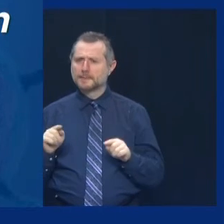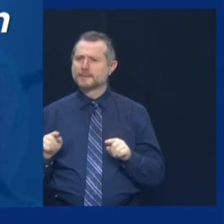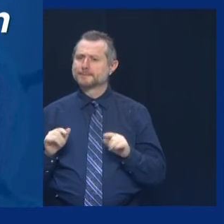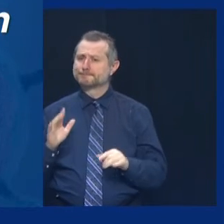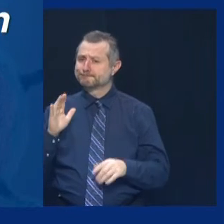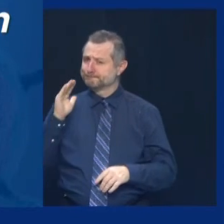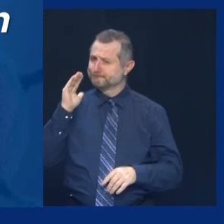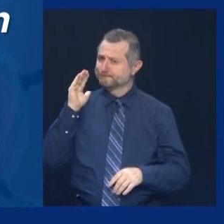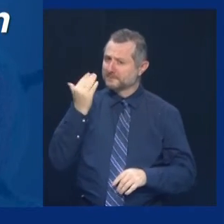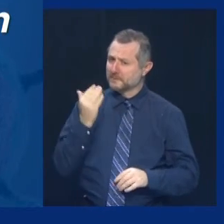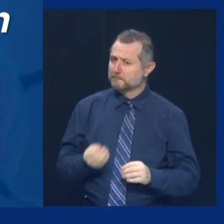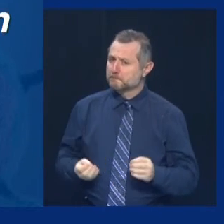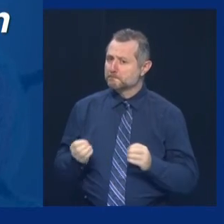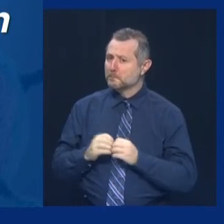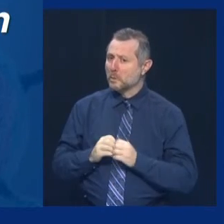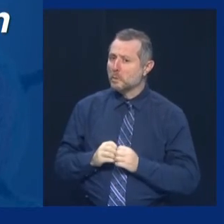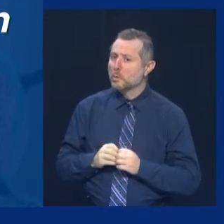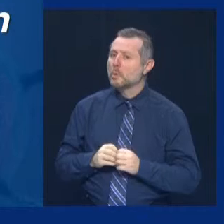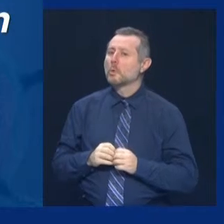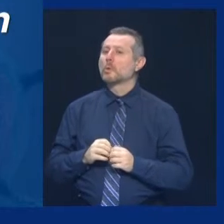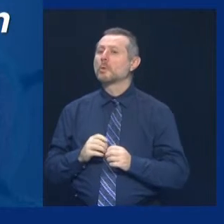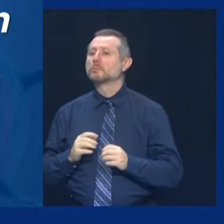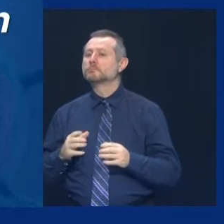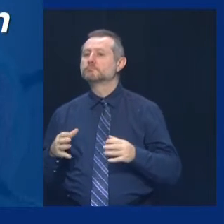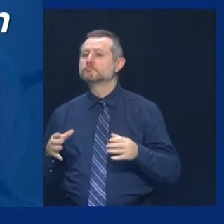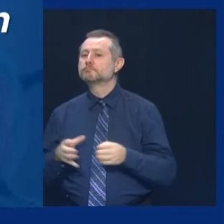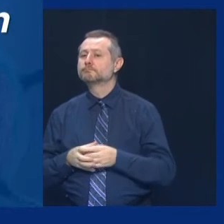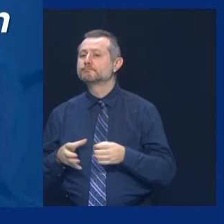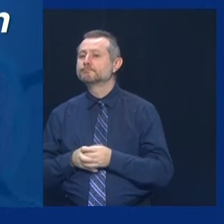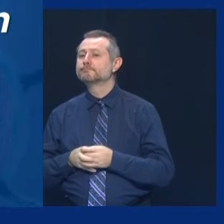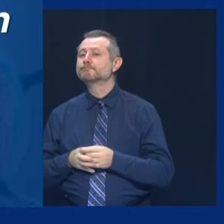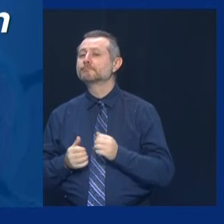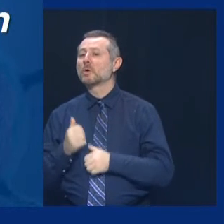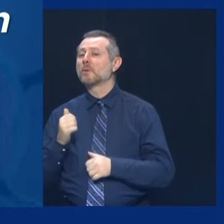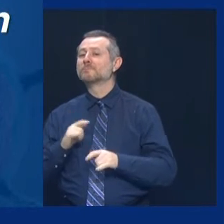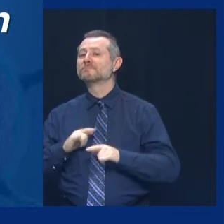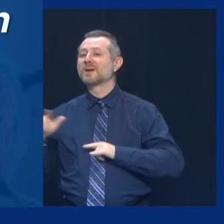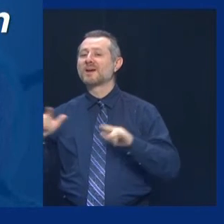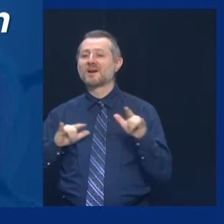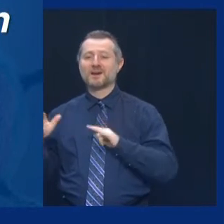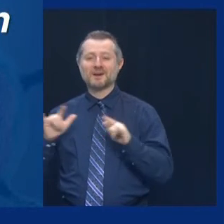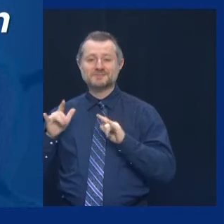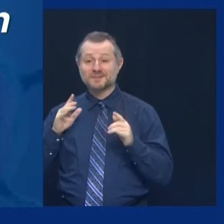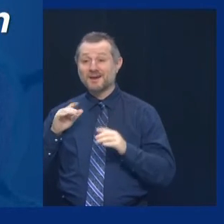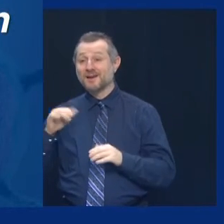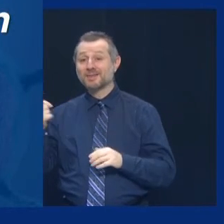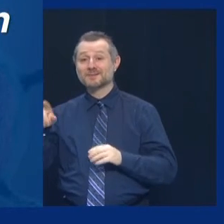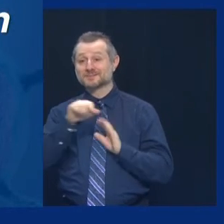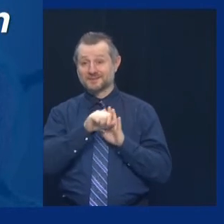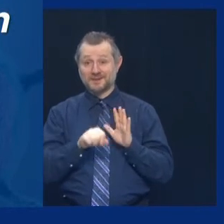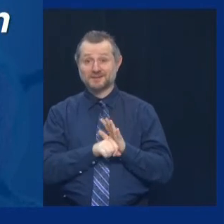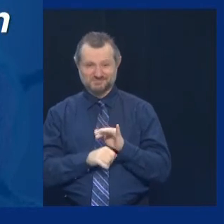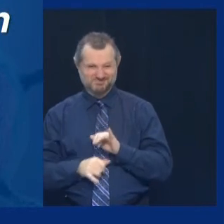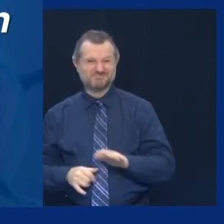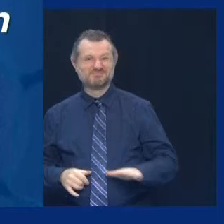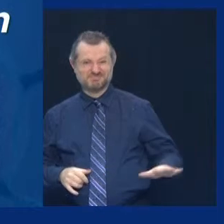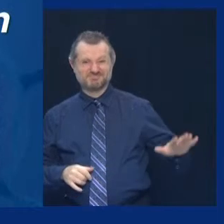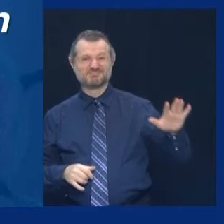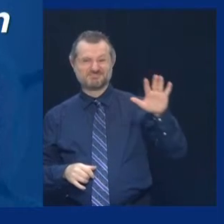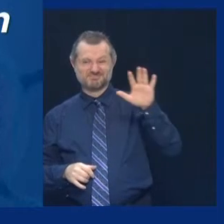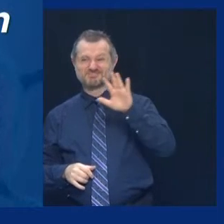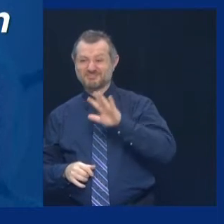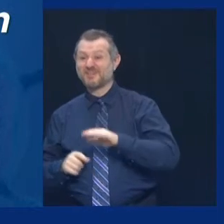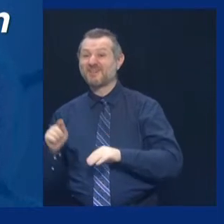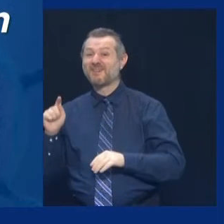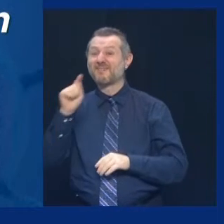gatherings, more air travel in other parts of the country, and where there was more air travel